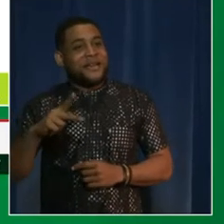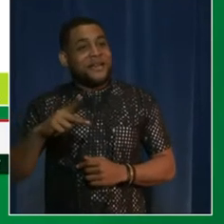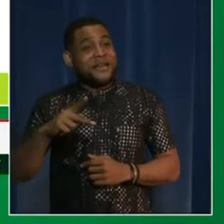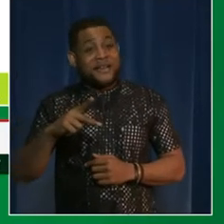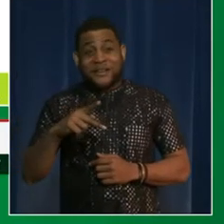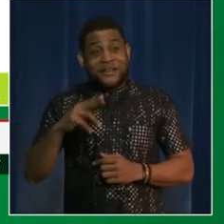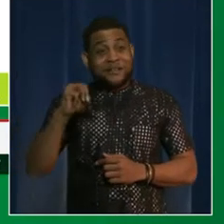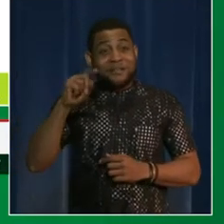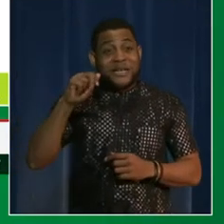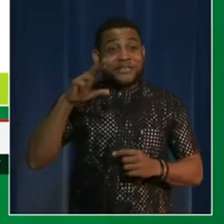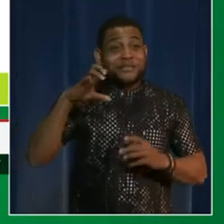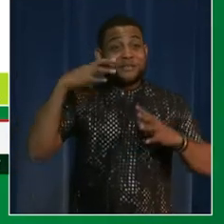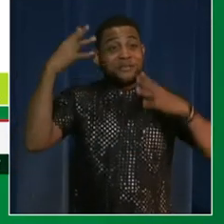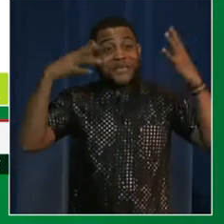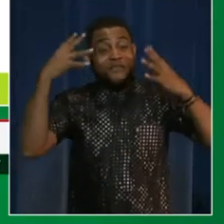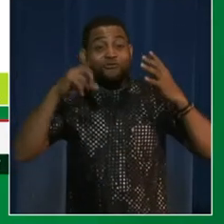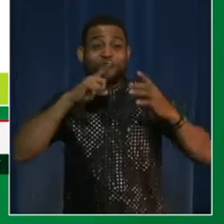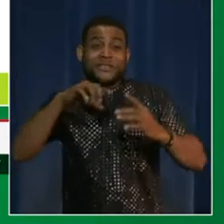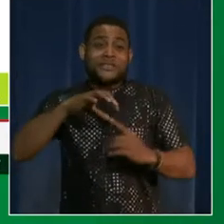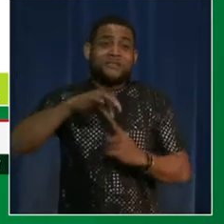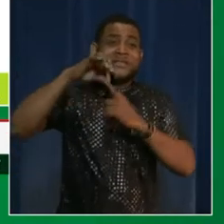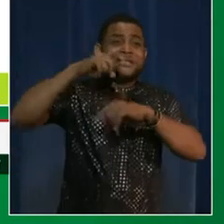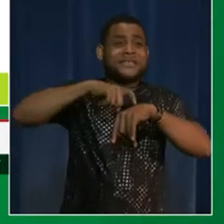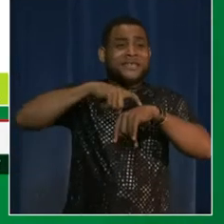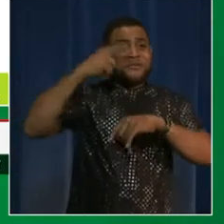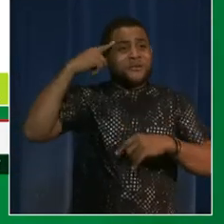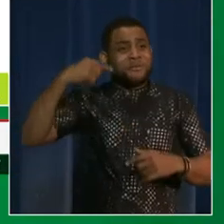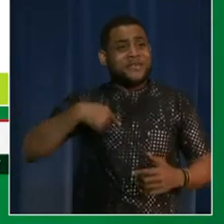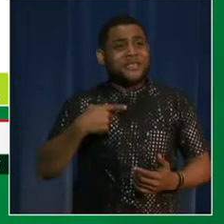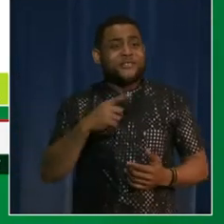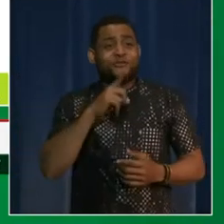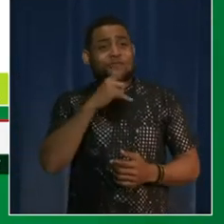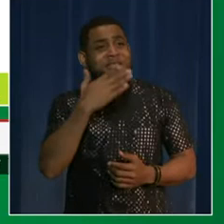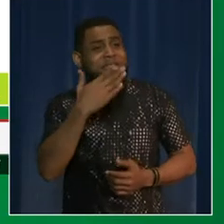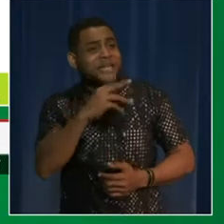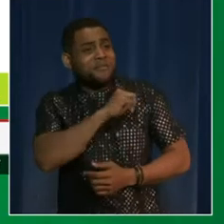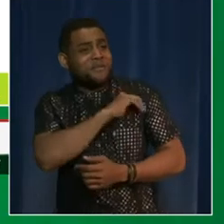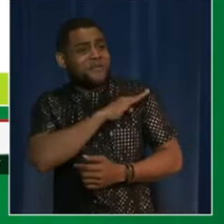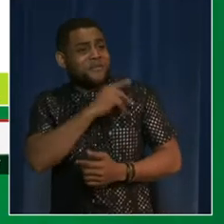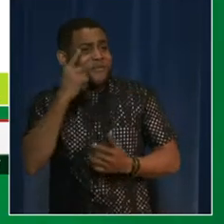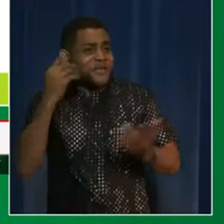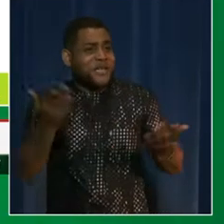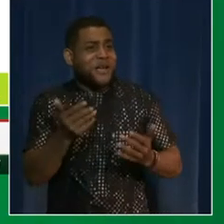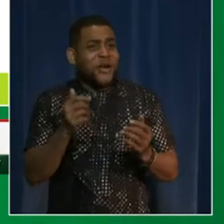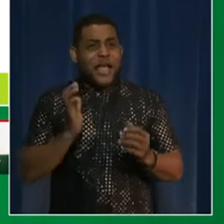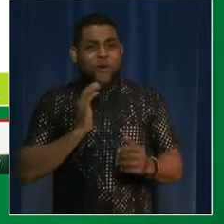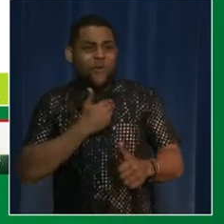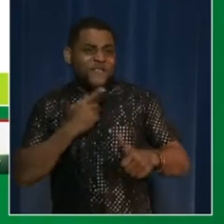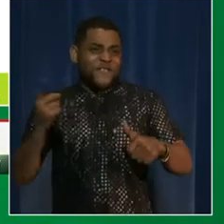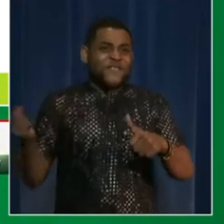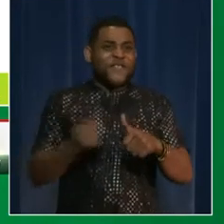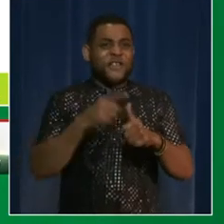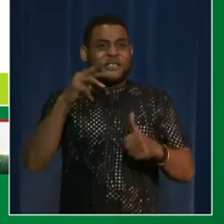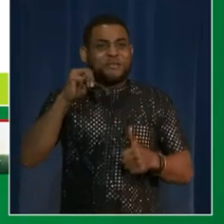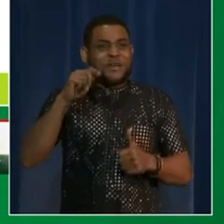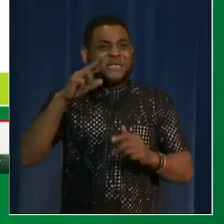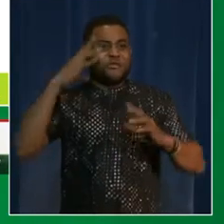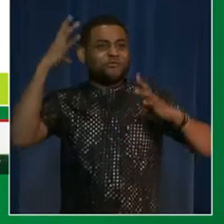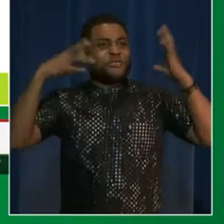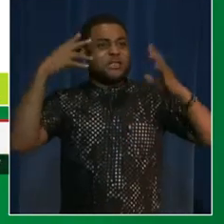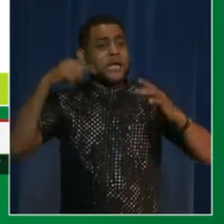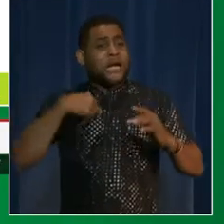you, Mayor and Deputy Mayor, for the chance to be here today. It's the DC Green Bank's first March Madness, and I love March Madness. I grew up in a small